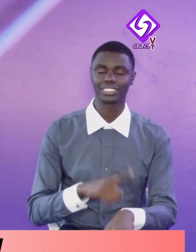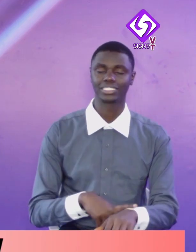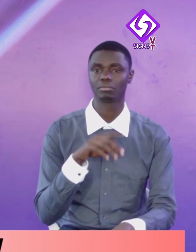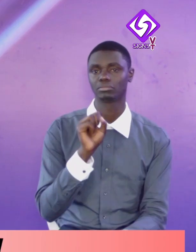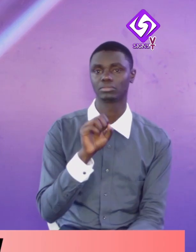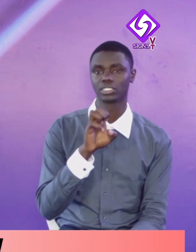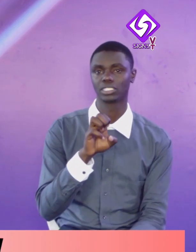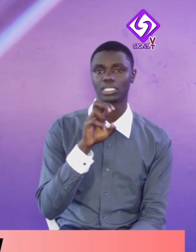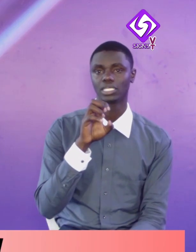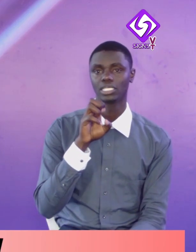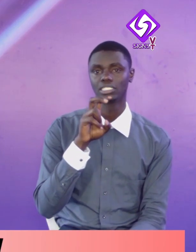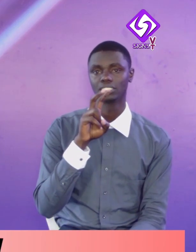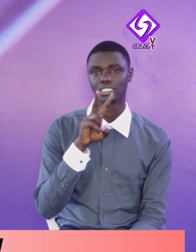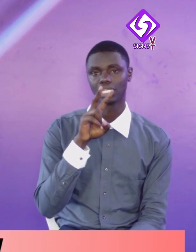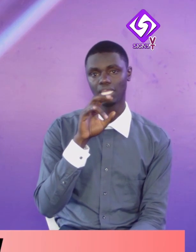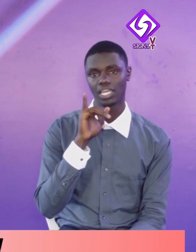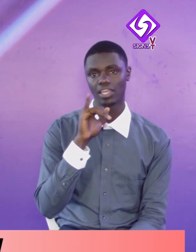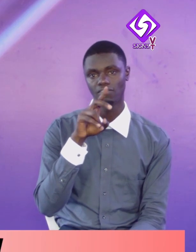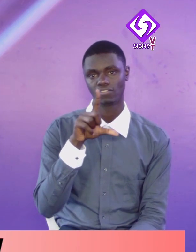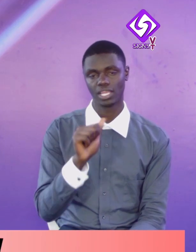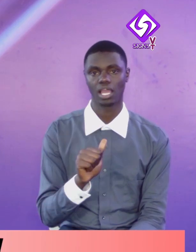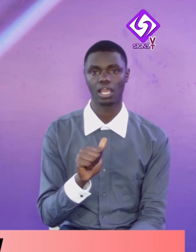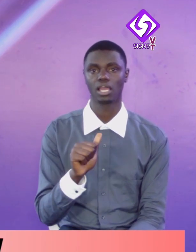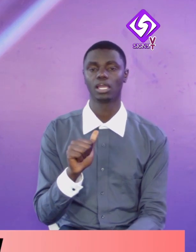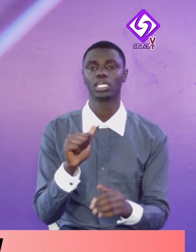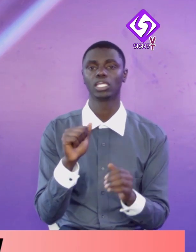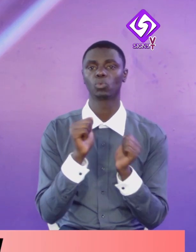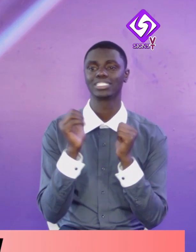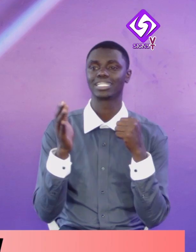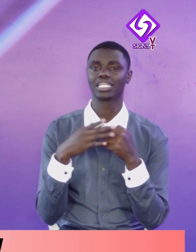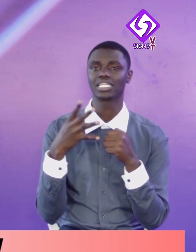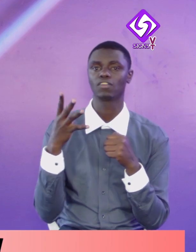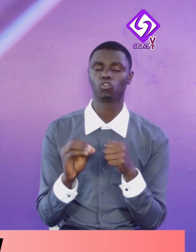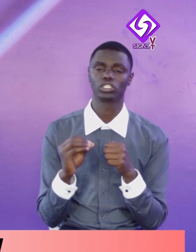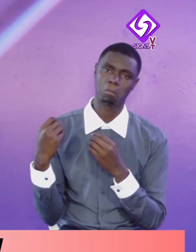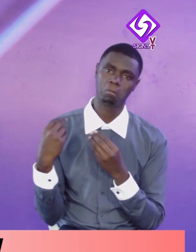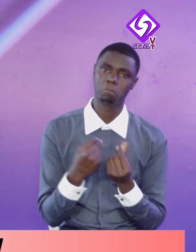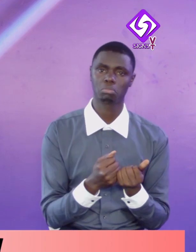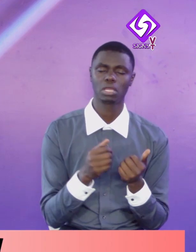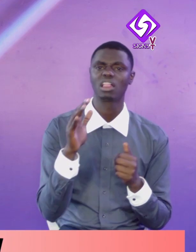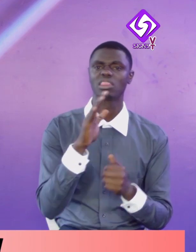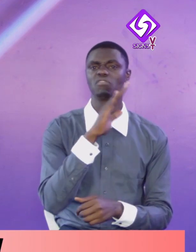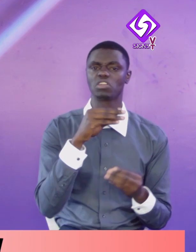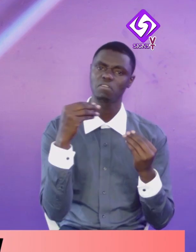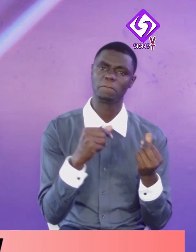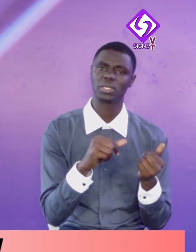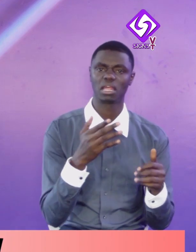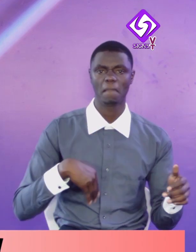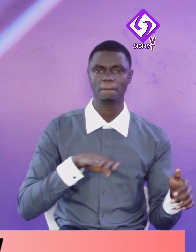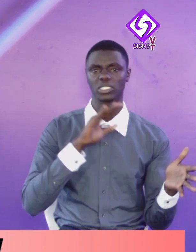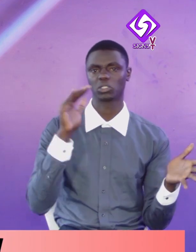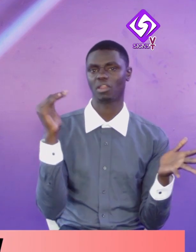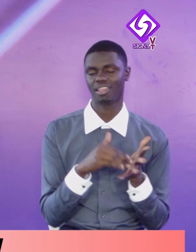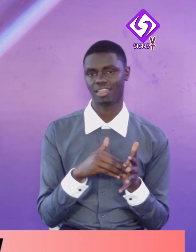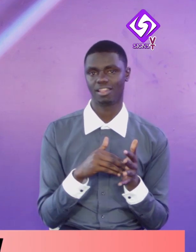Sevilla beat Barcelona, it was 11-1. That was in 1940. Yeah. They have never done so again. So